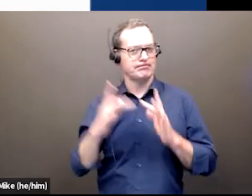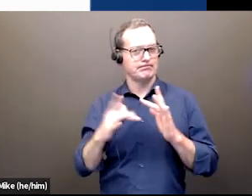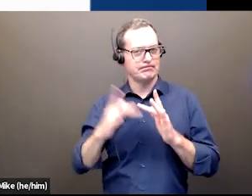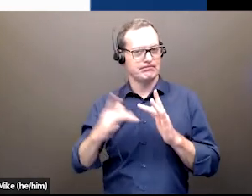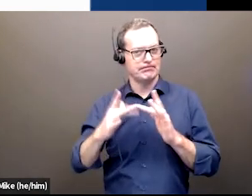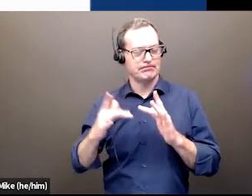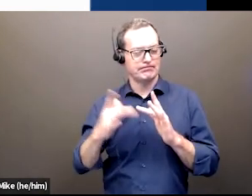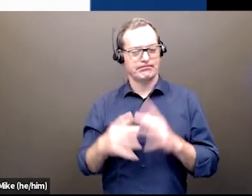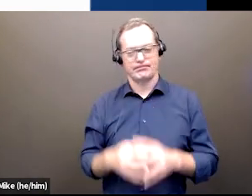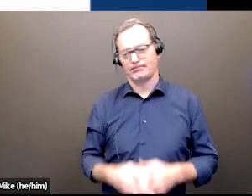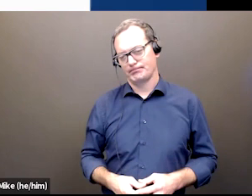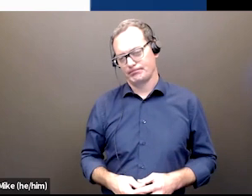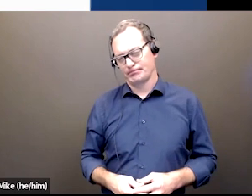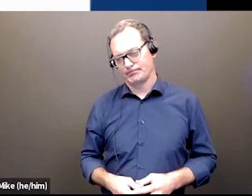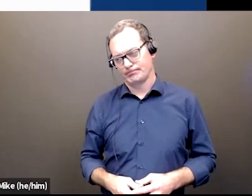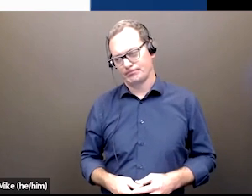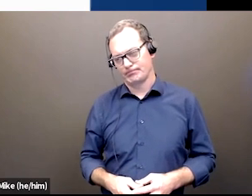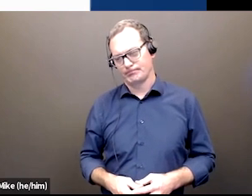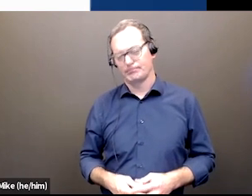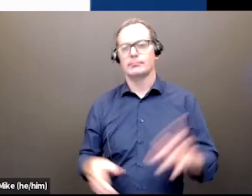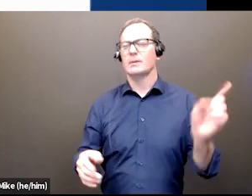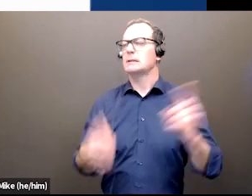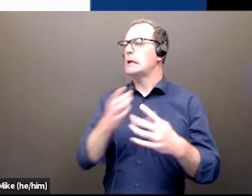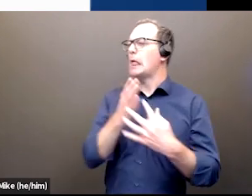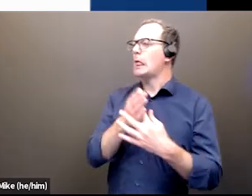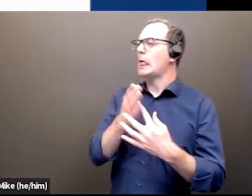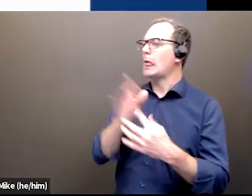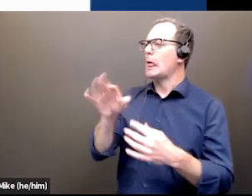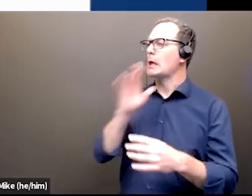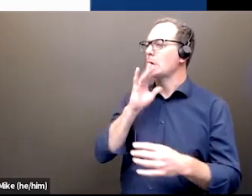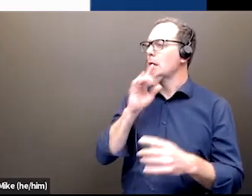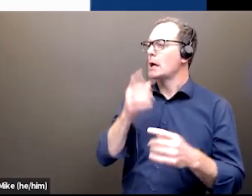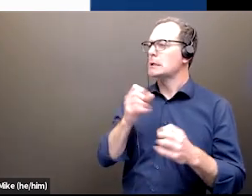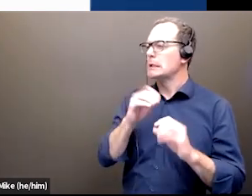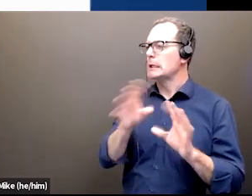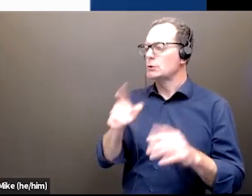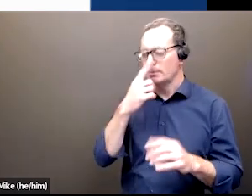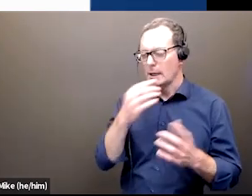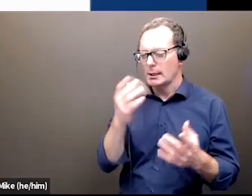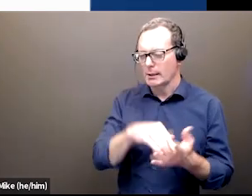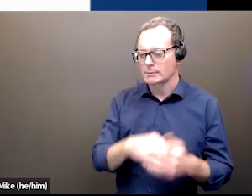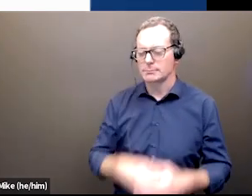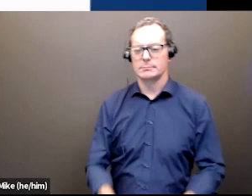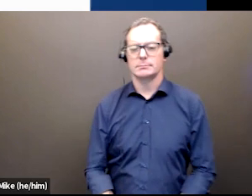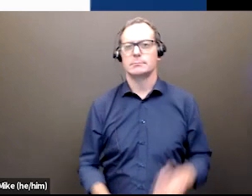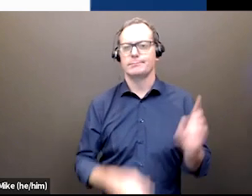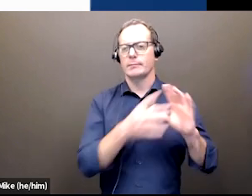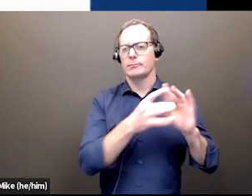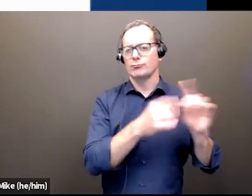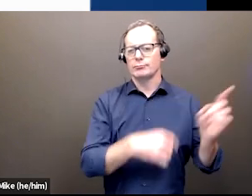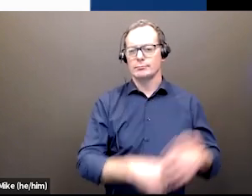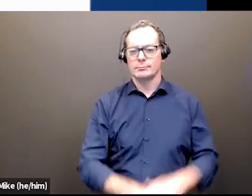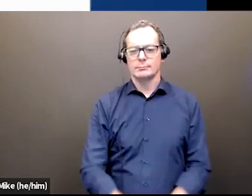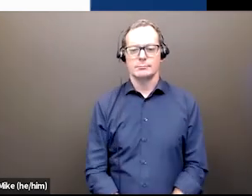CUPW worked with two data Donna, there's just some interruption as you speak. Yeah.